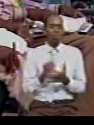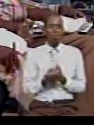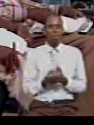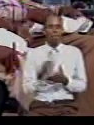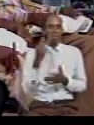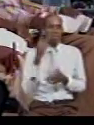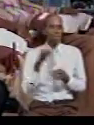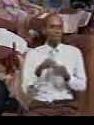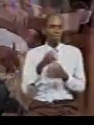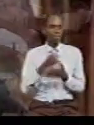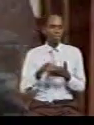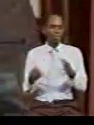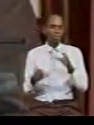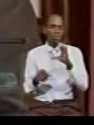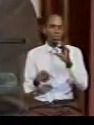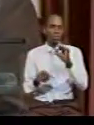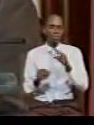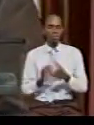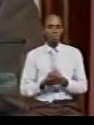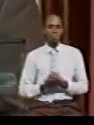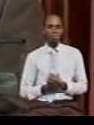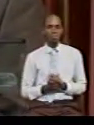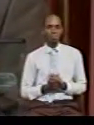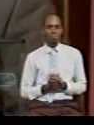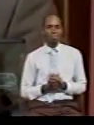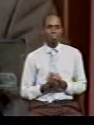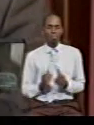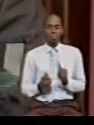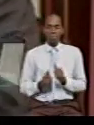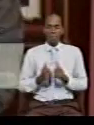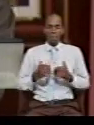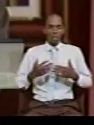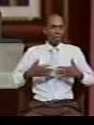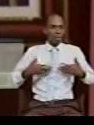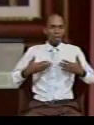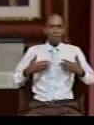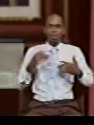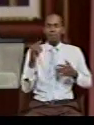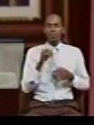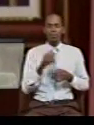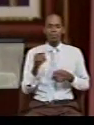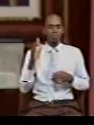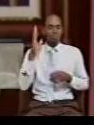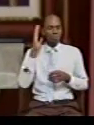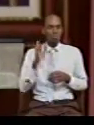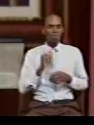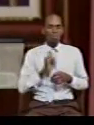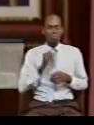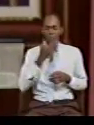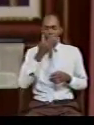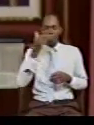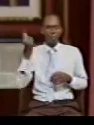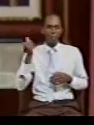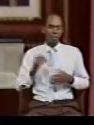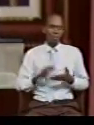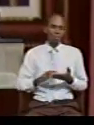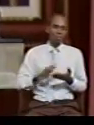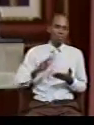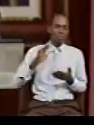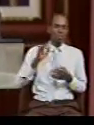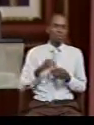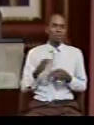verse 9. Most gladly, therefore, will I rather glory in my